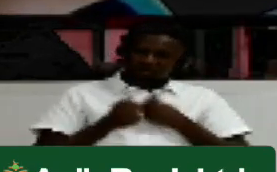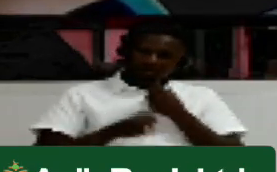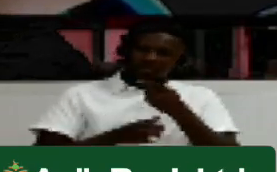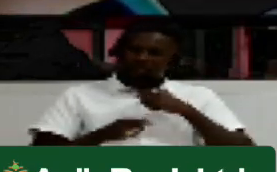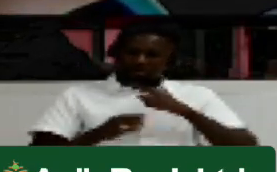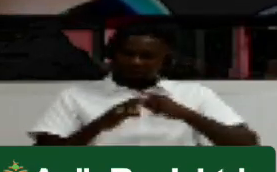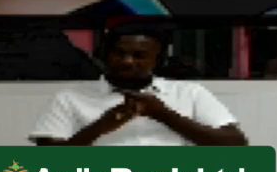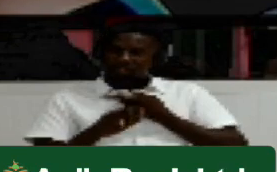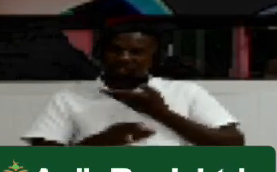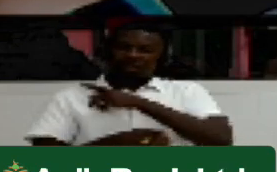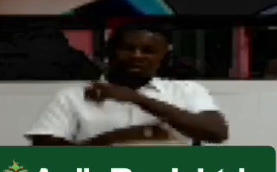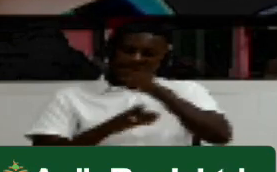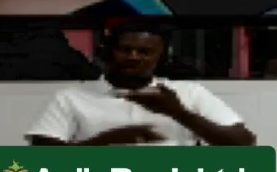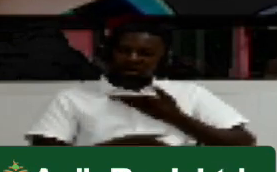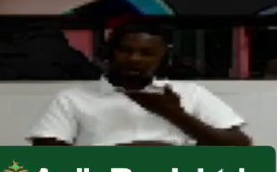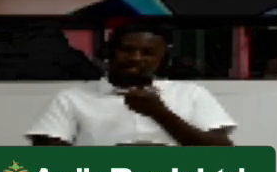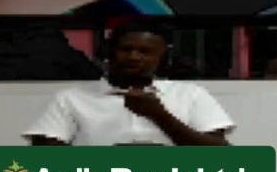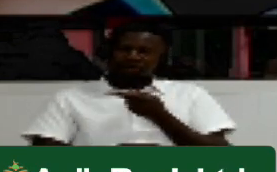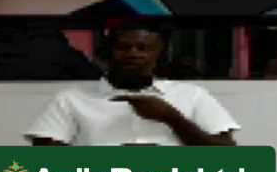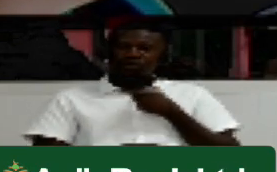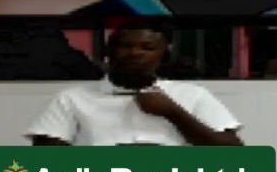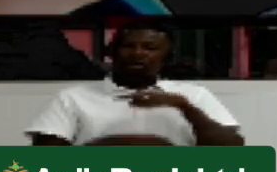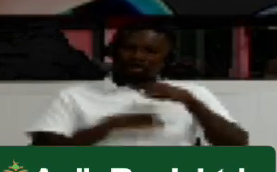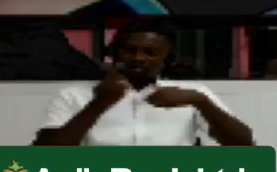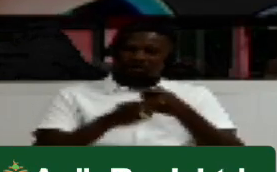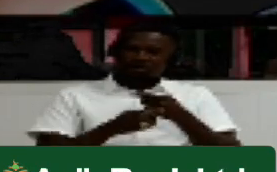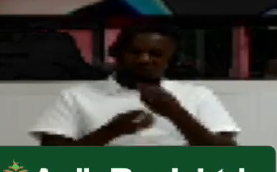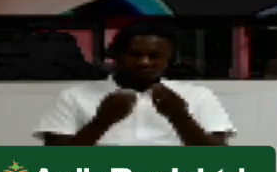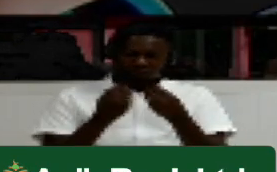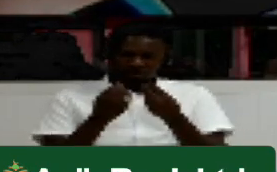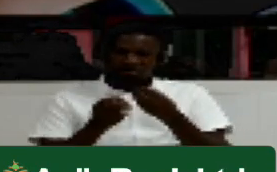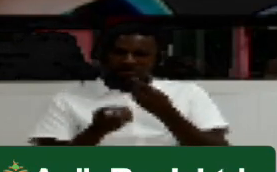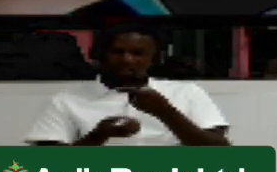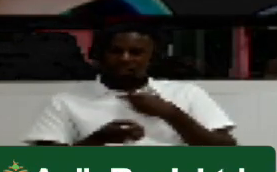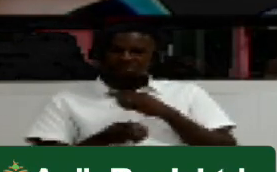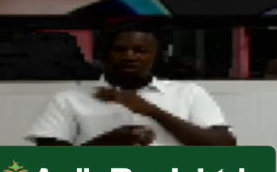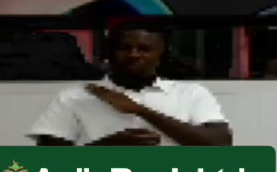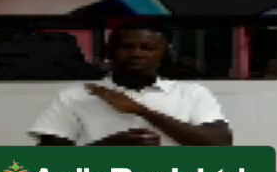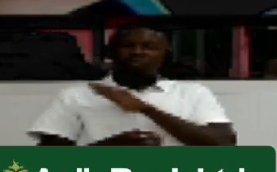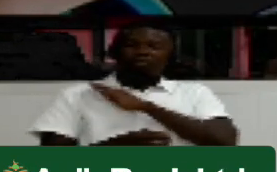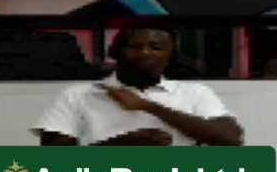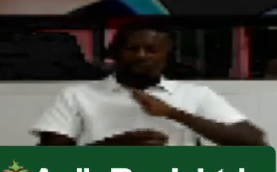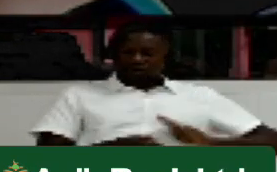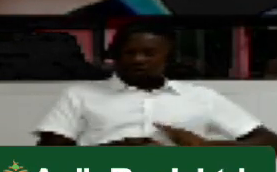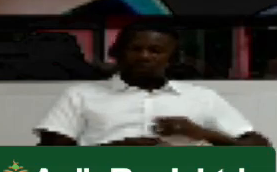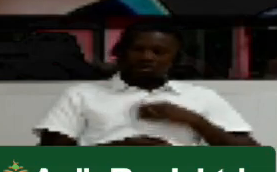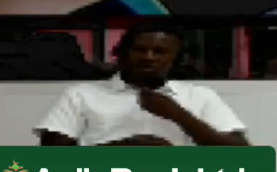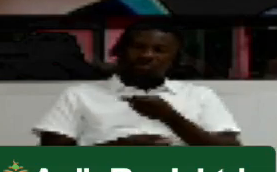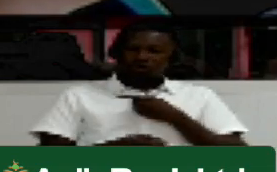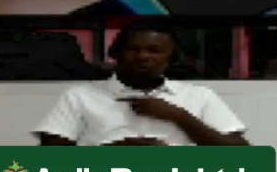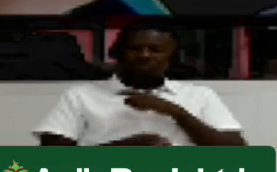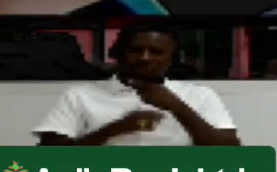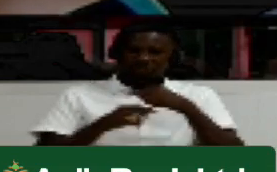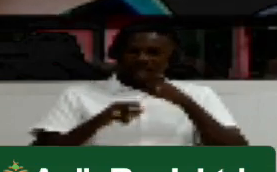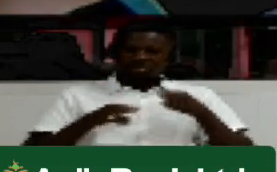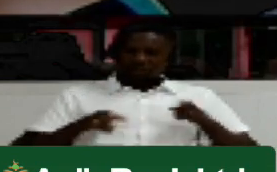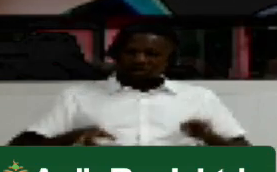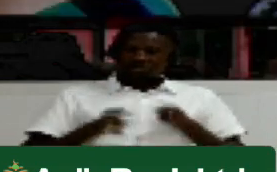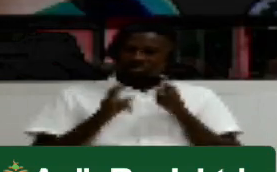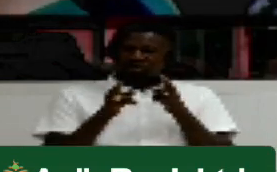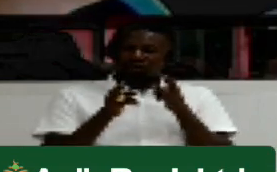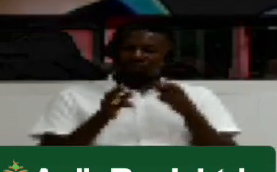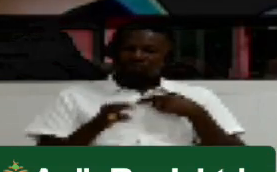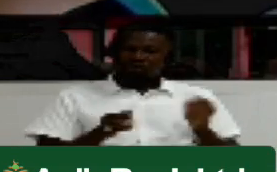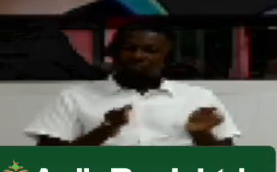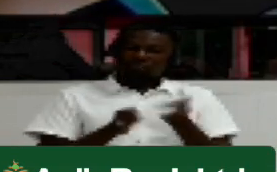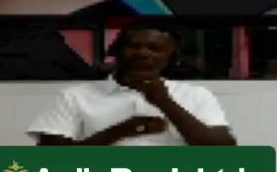they also sustained. You eventually told us that a medical board was convened, and it was recommended that you go